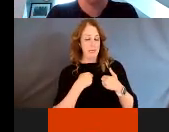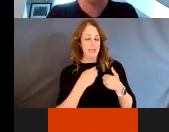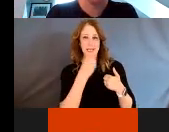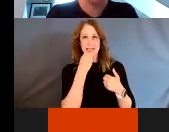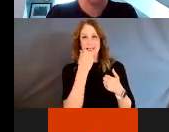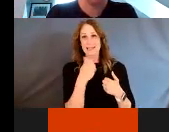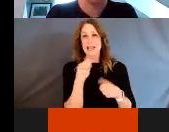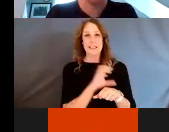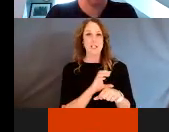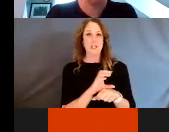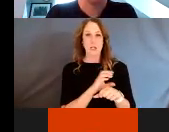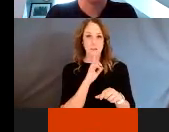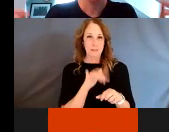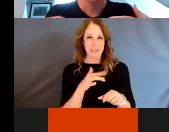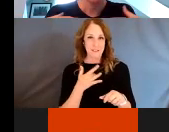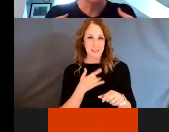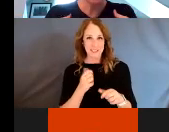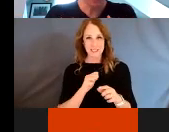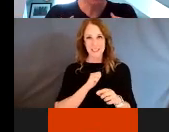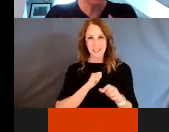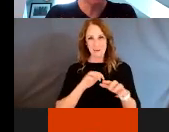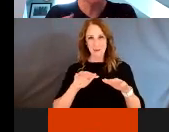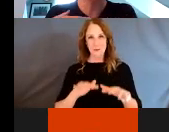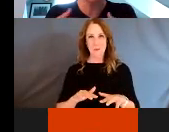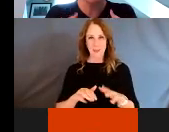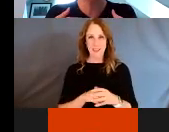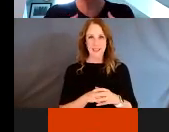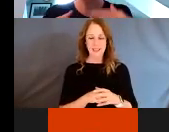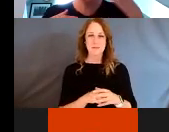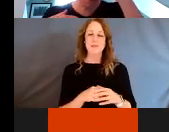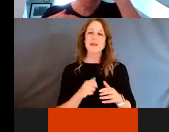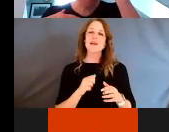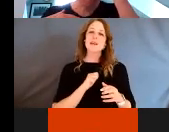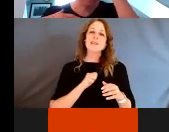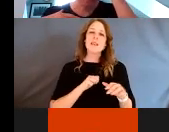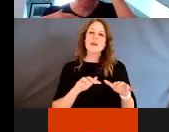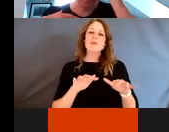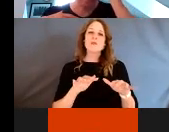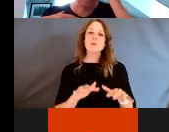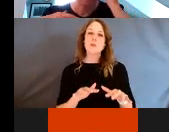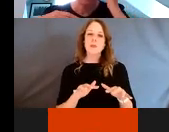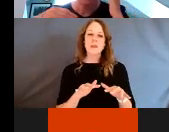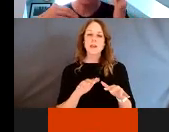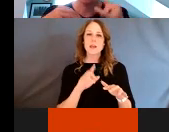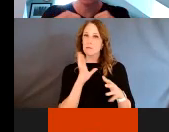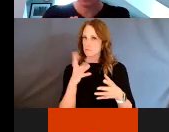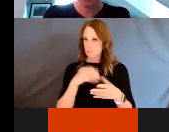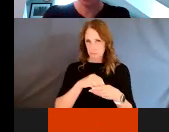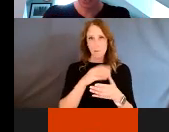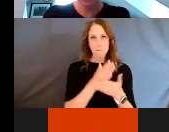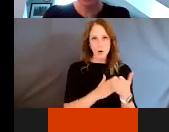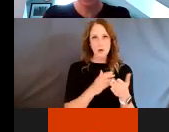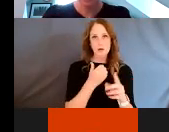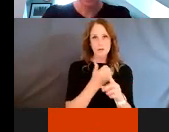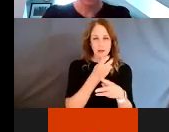of chocolate feels like self-soothing. So self-soothing is absolutely part of self-care. It helps us